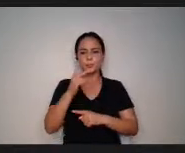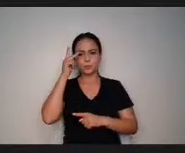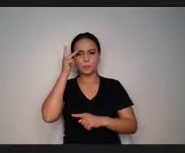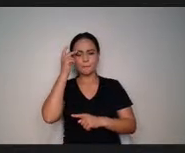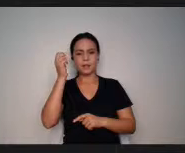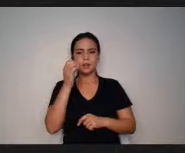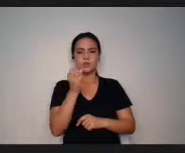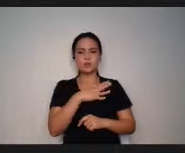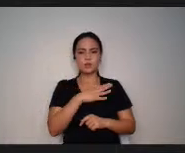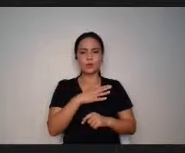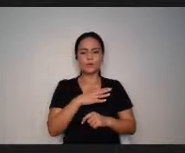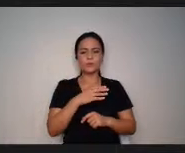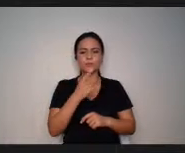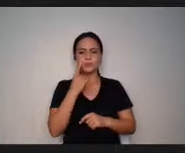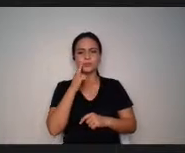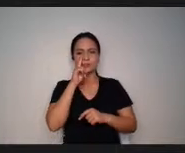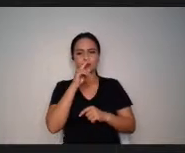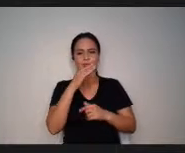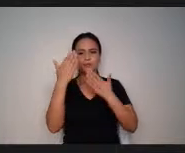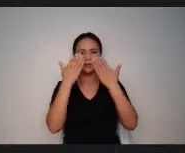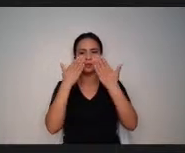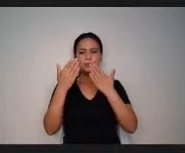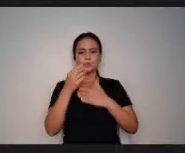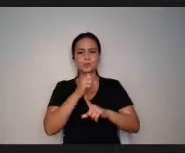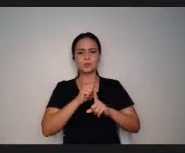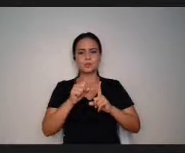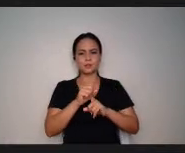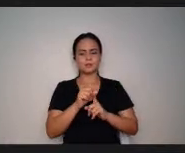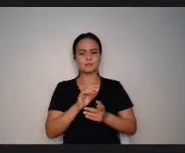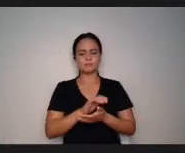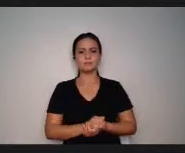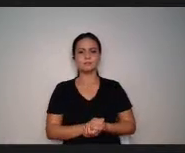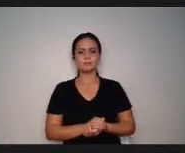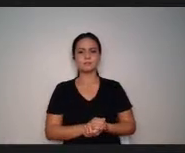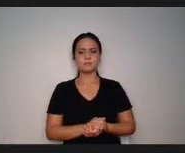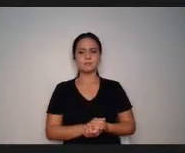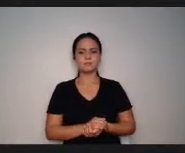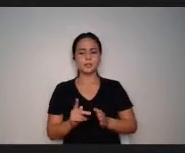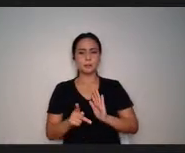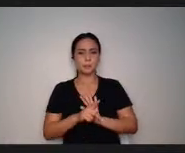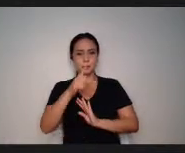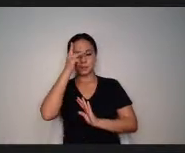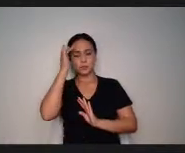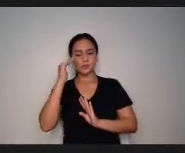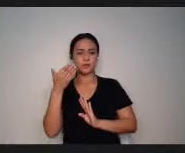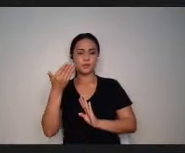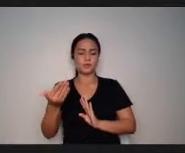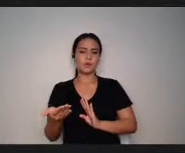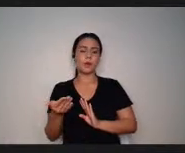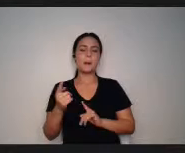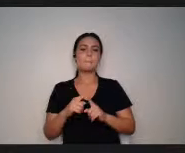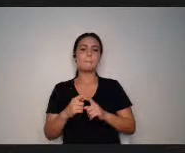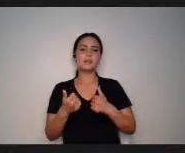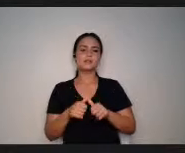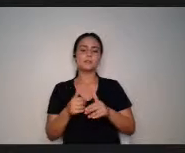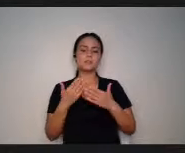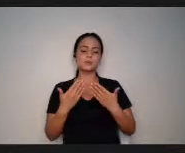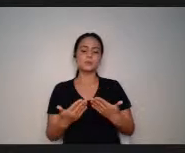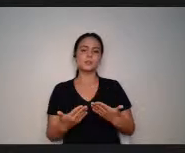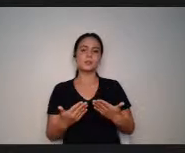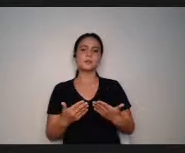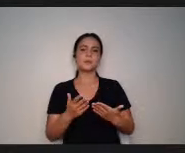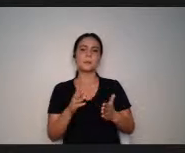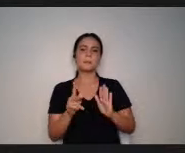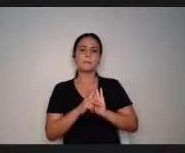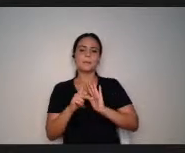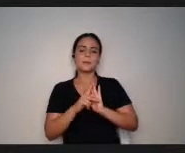argue, and I am an outsider, but bringing in the insider's perspective from this group here, Brazil must legally